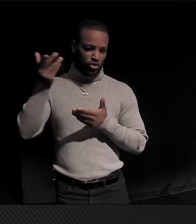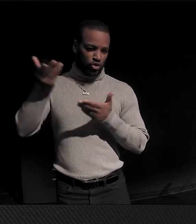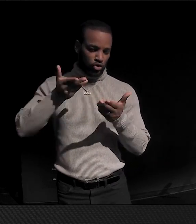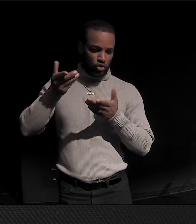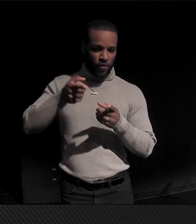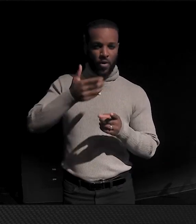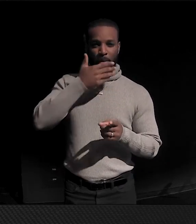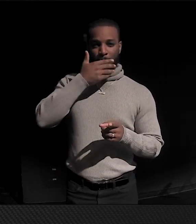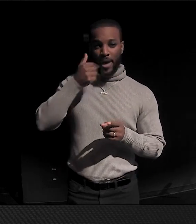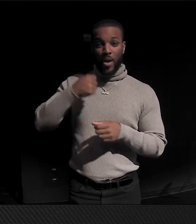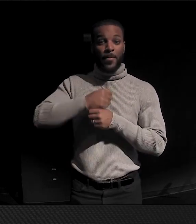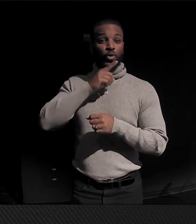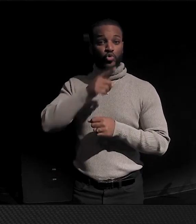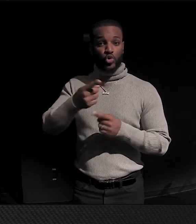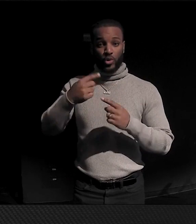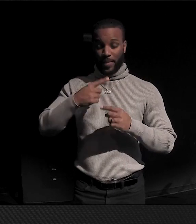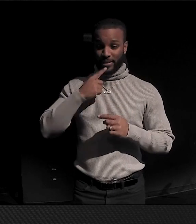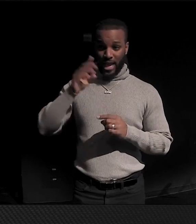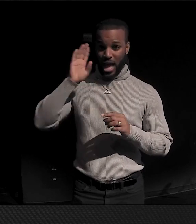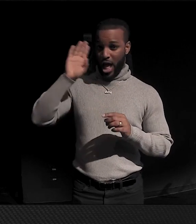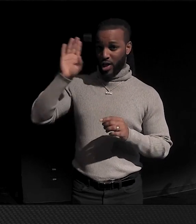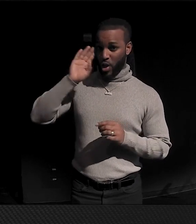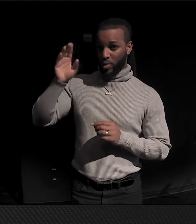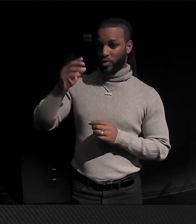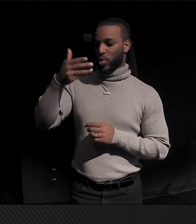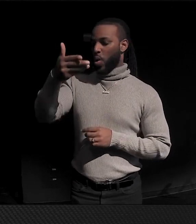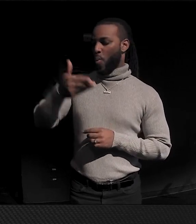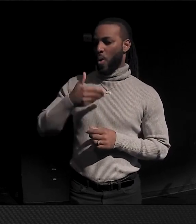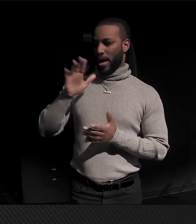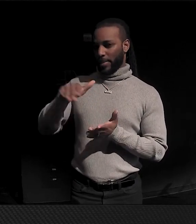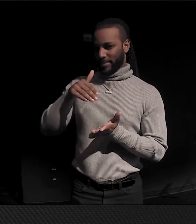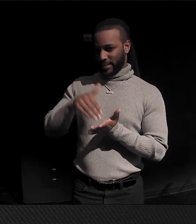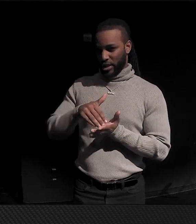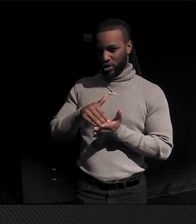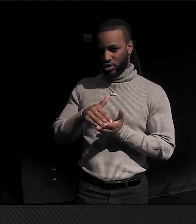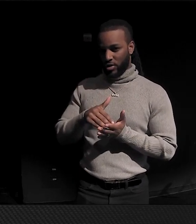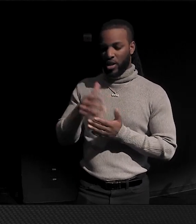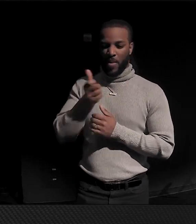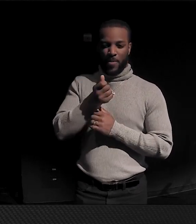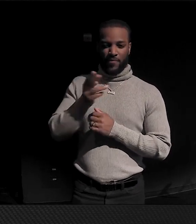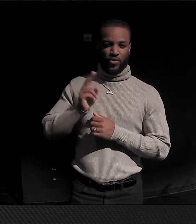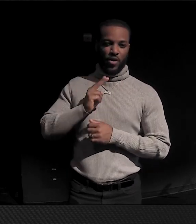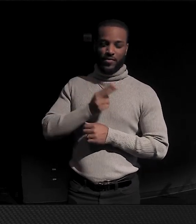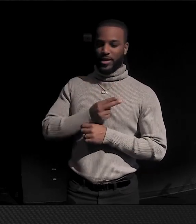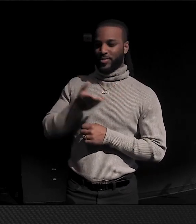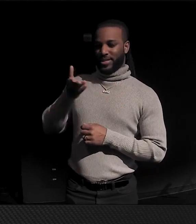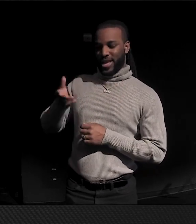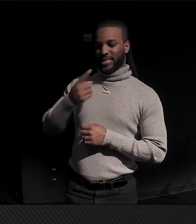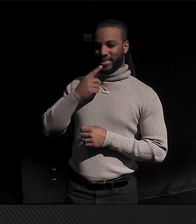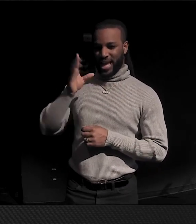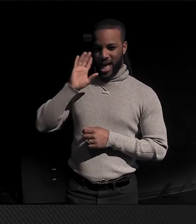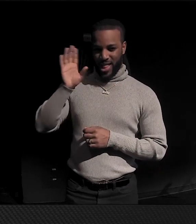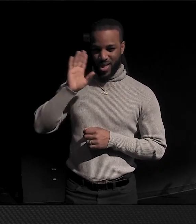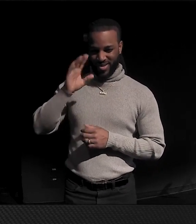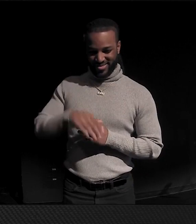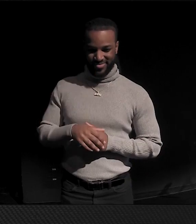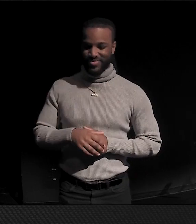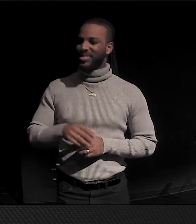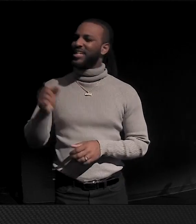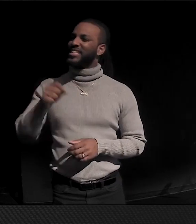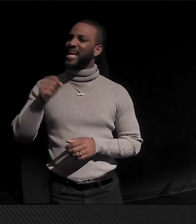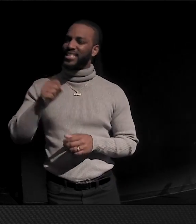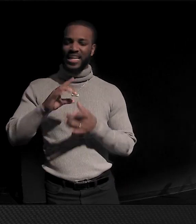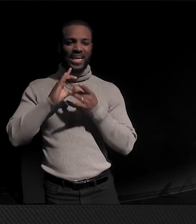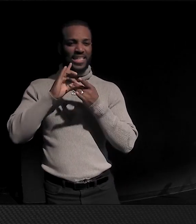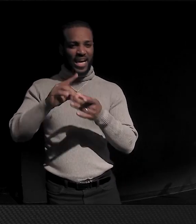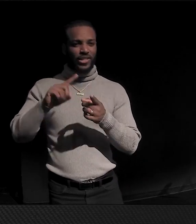make sure you come and say hello to the Welcome Center. You know, a handful of us will be there to say hello to you. Yes, getting connected into the